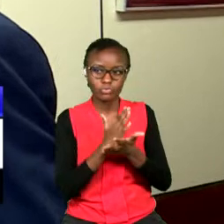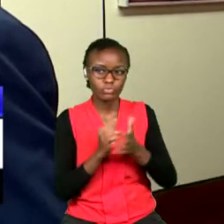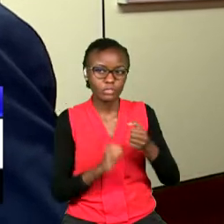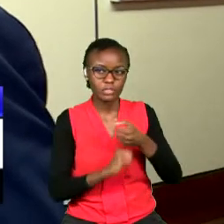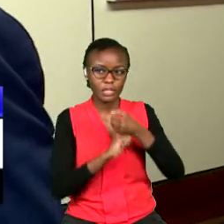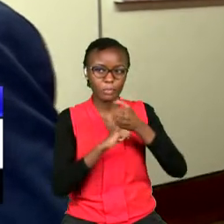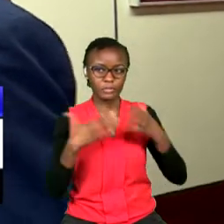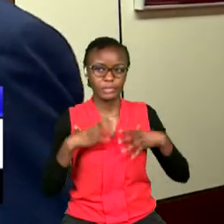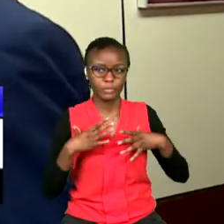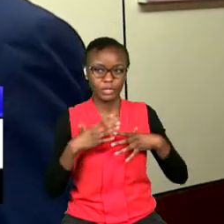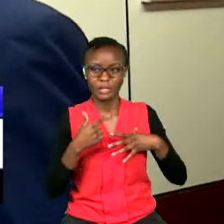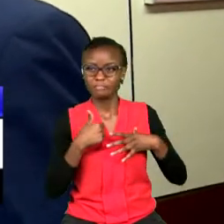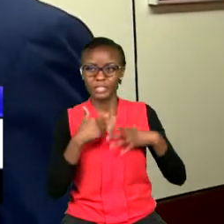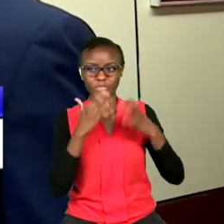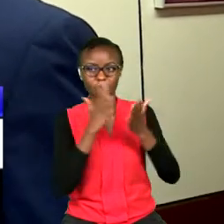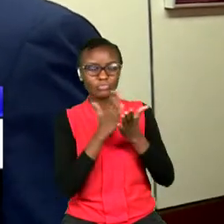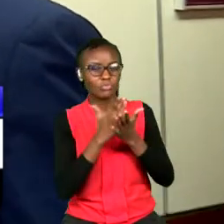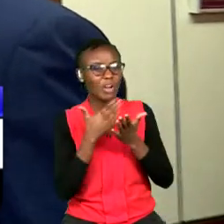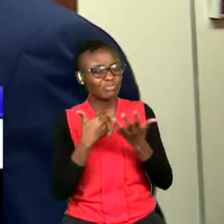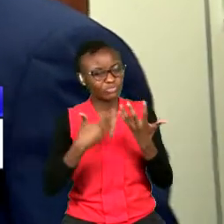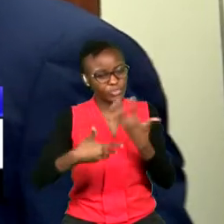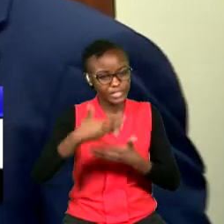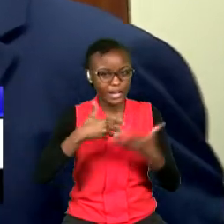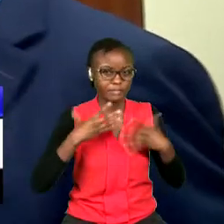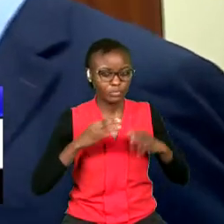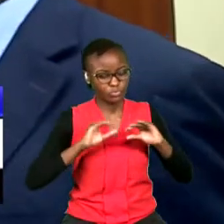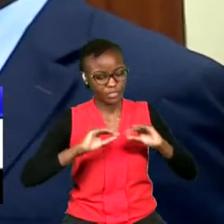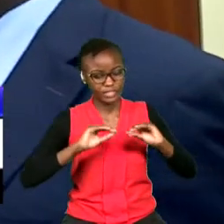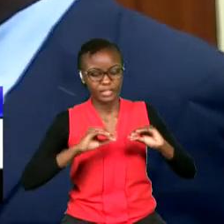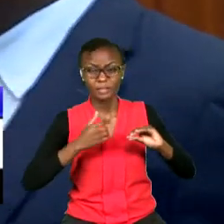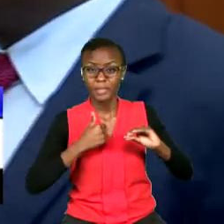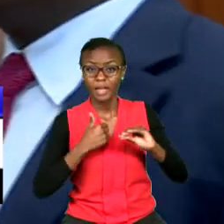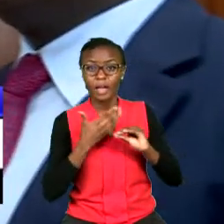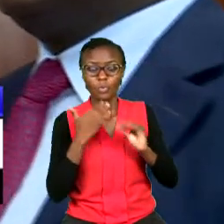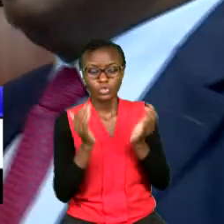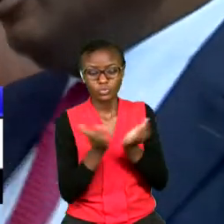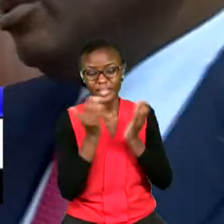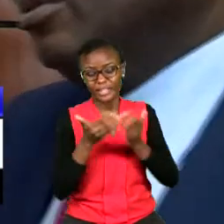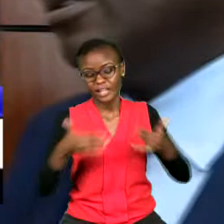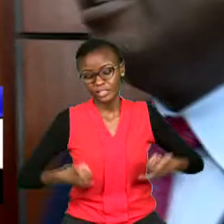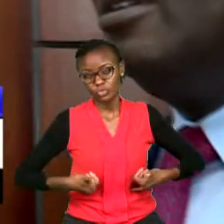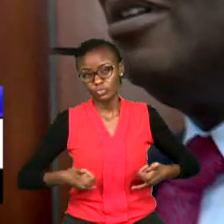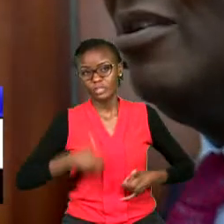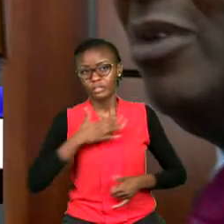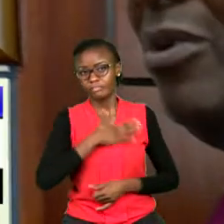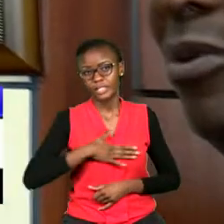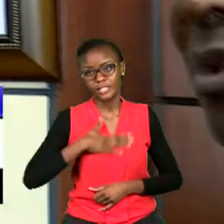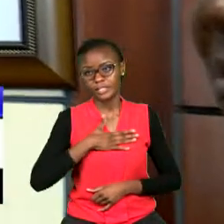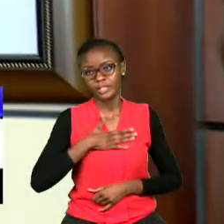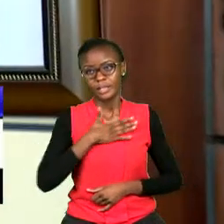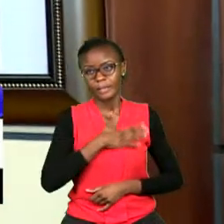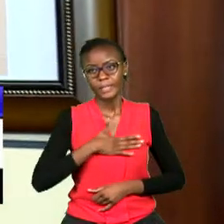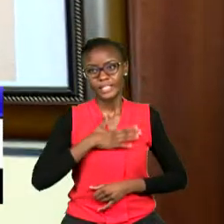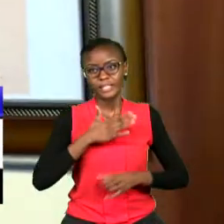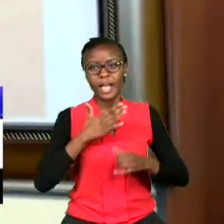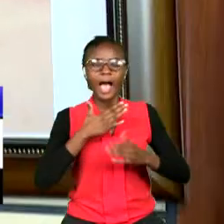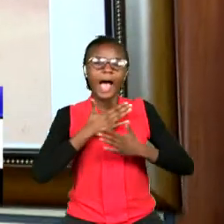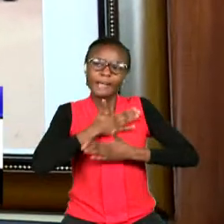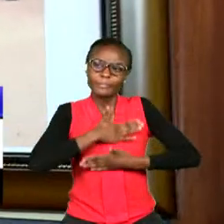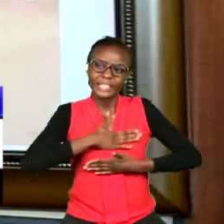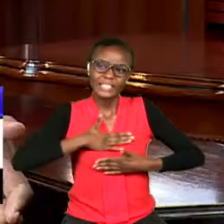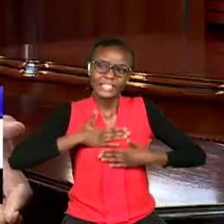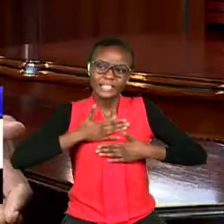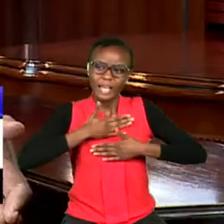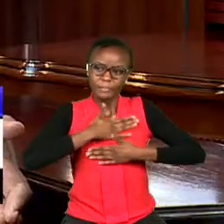invite maybe conversations. So what I would really encourage young people is to appreciate, like the way